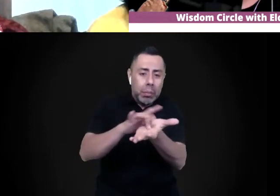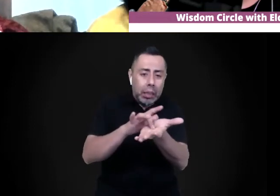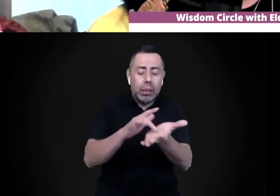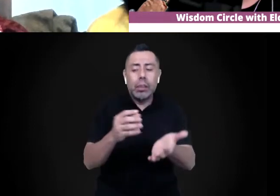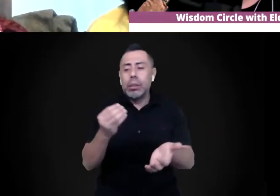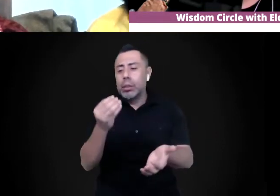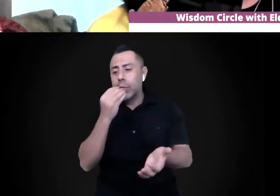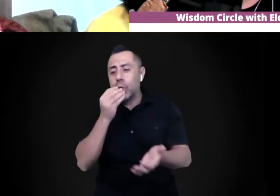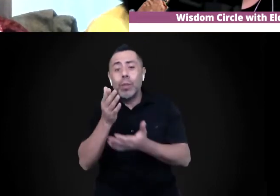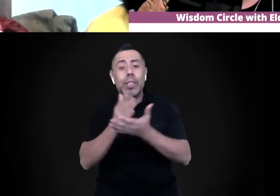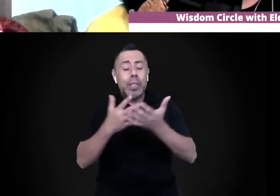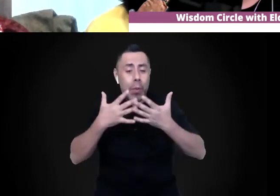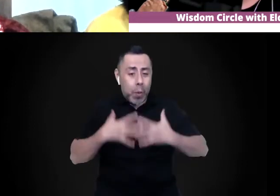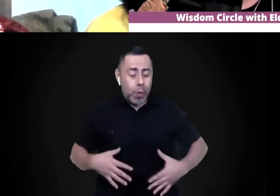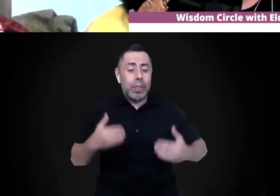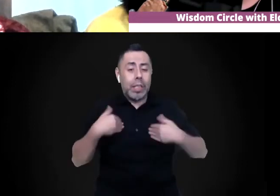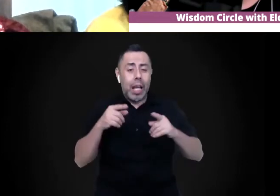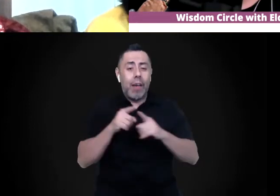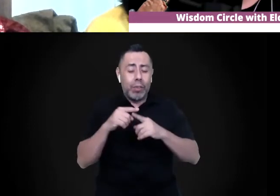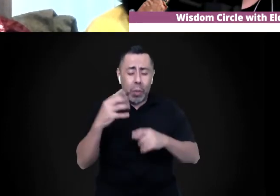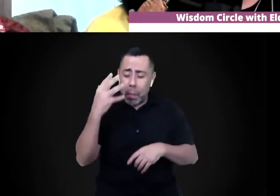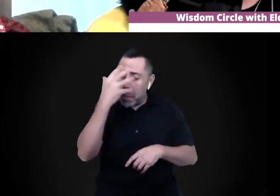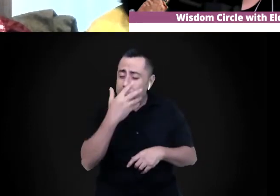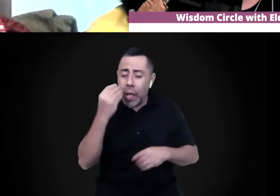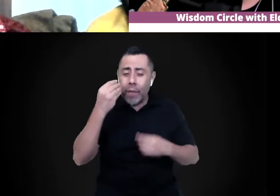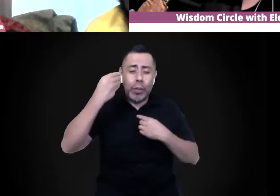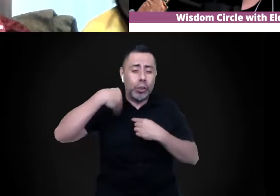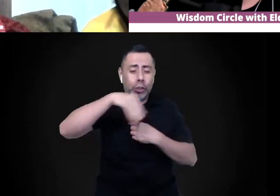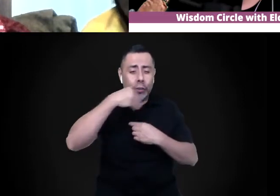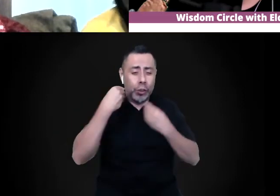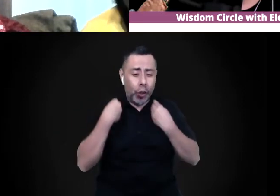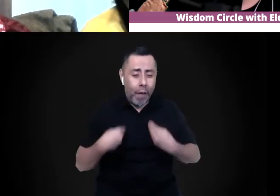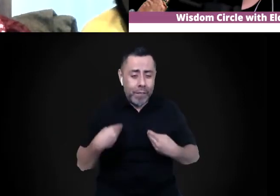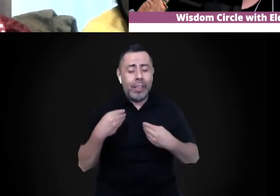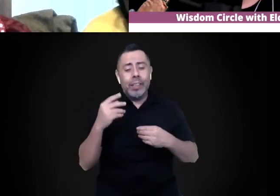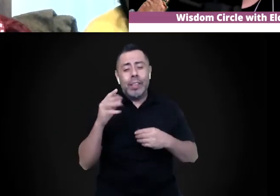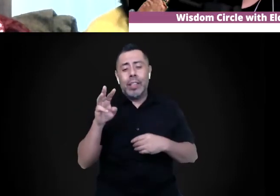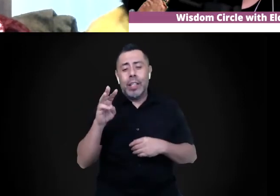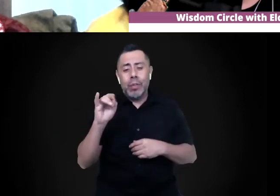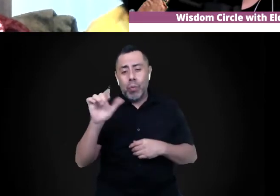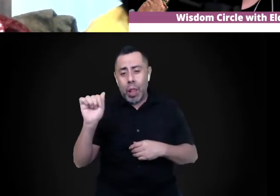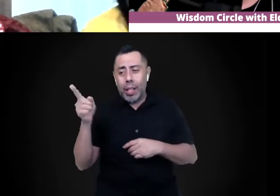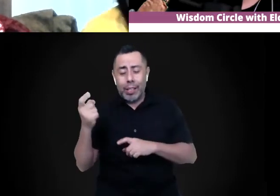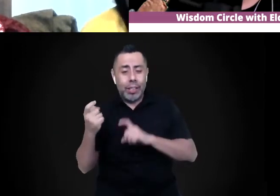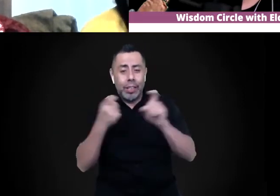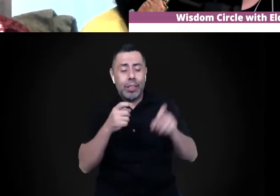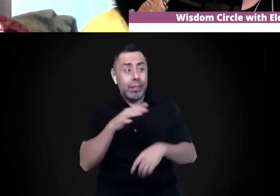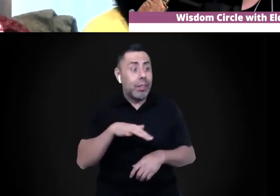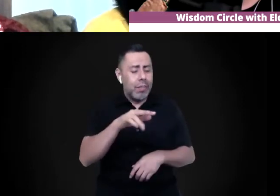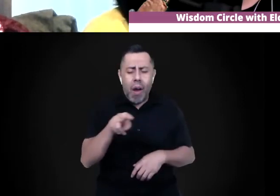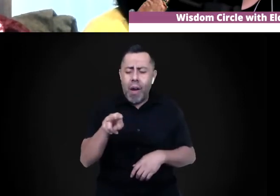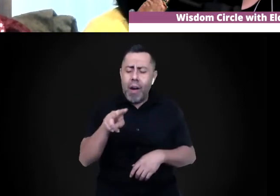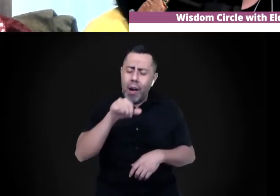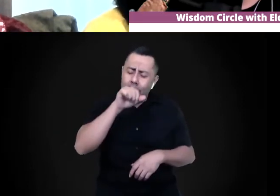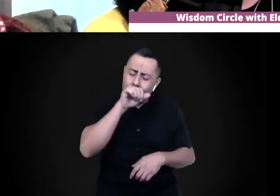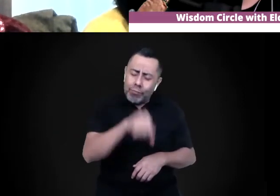beautiful scarves that Willa donated. Everyone loved that. And she